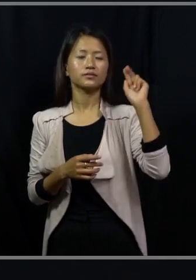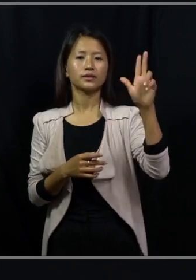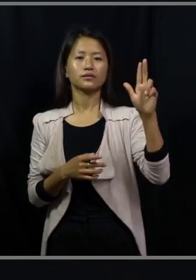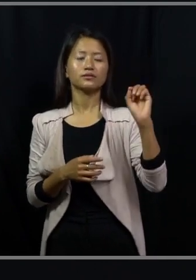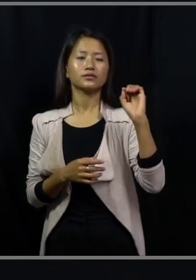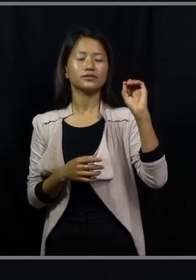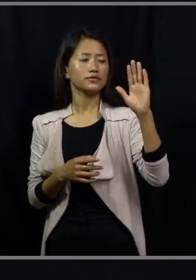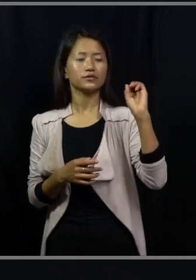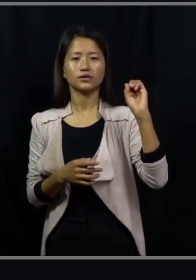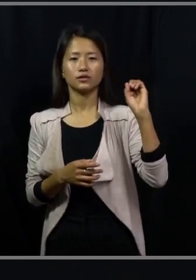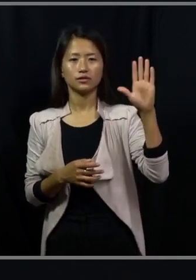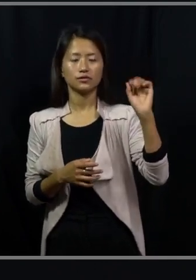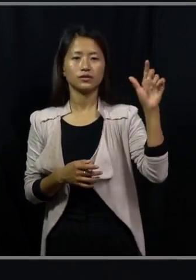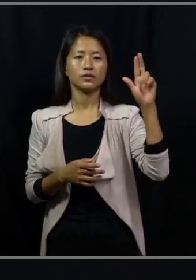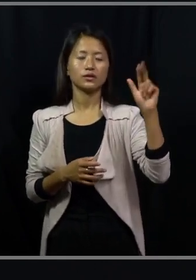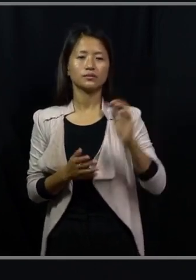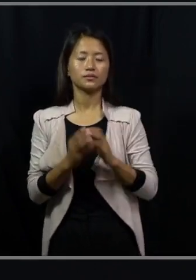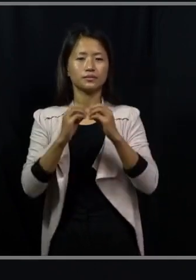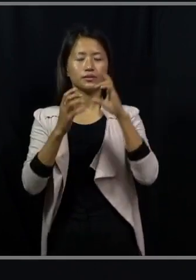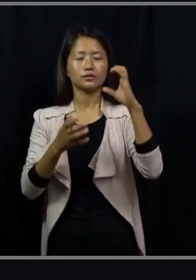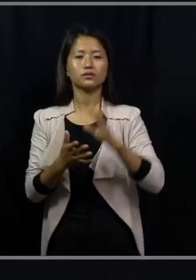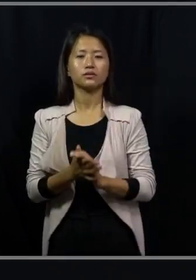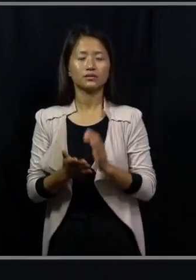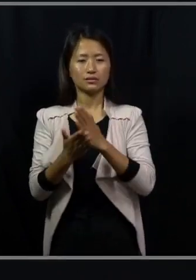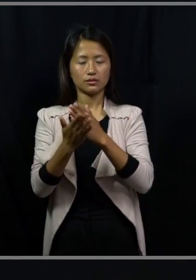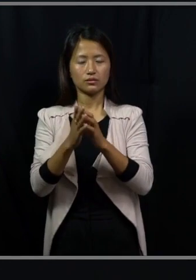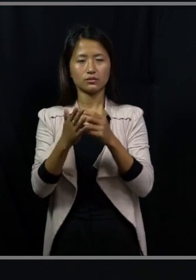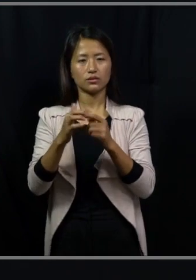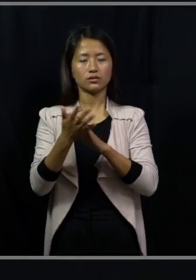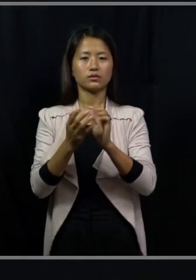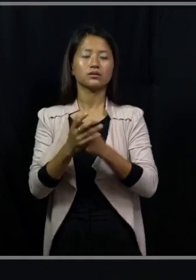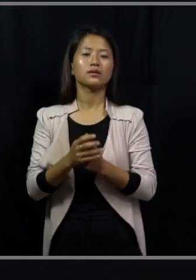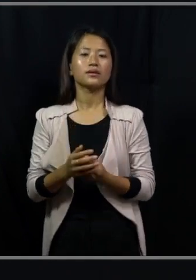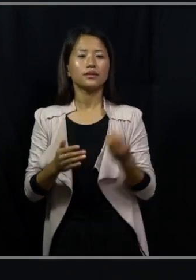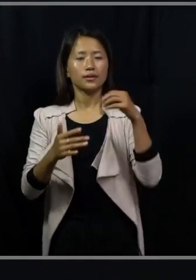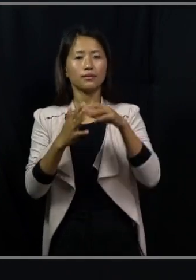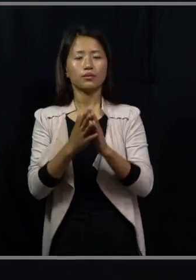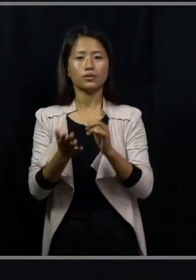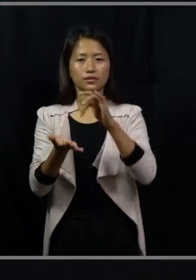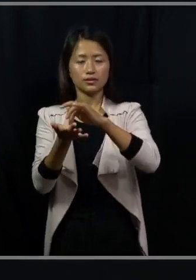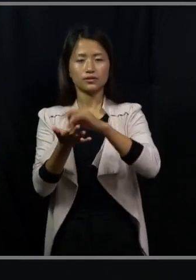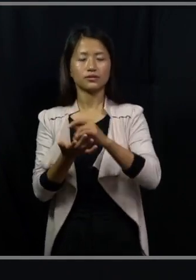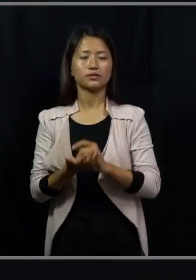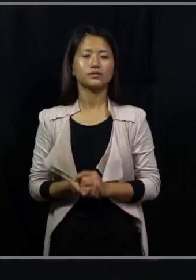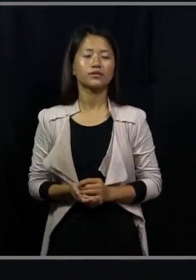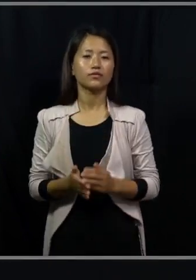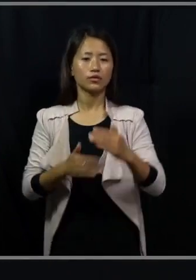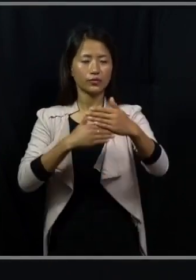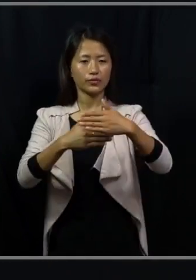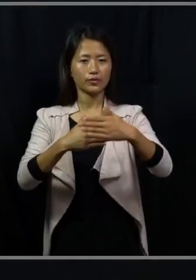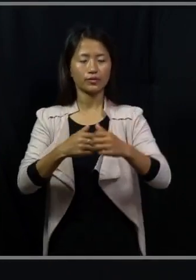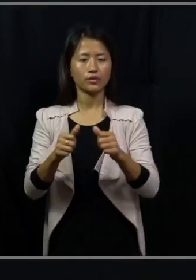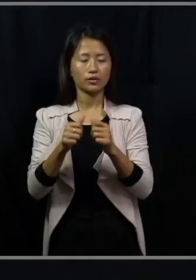858 BC. And also it is a trade center as well as import center for the